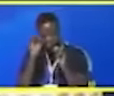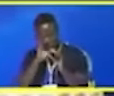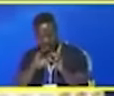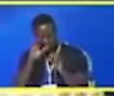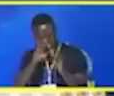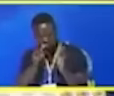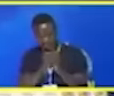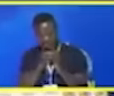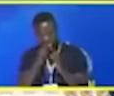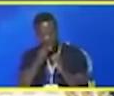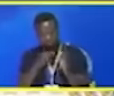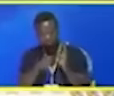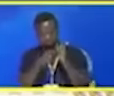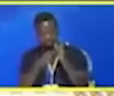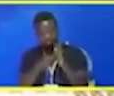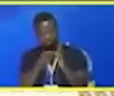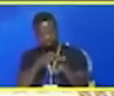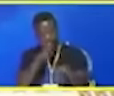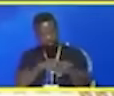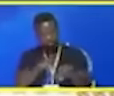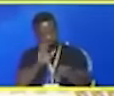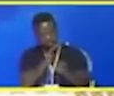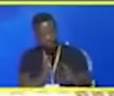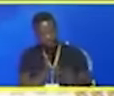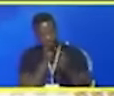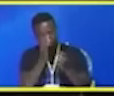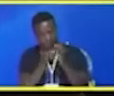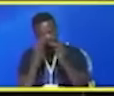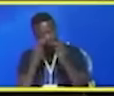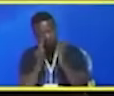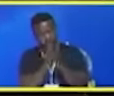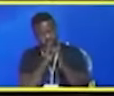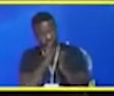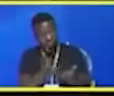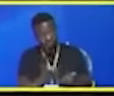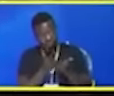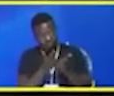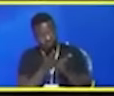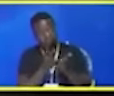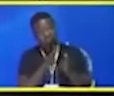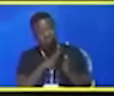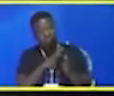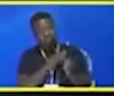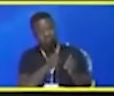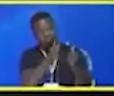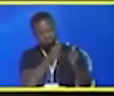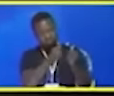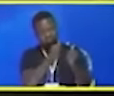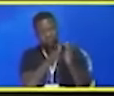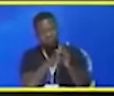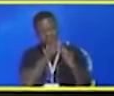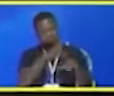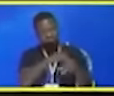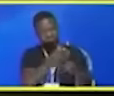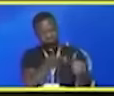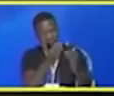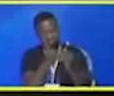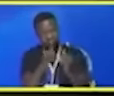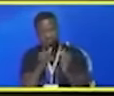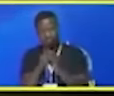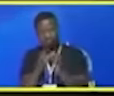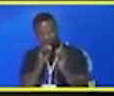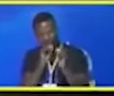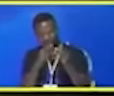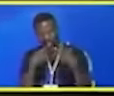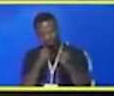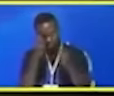the manifestation of his nature in their lives. If I find it wanting, I do not condemn. But it should call you back to the school of the spirit,